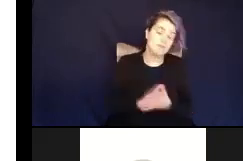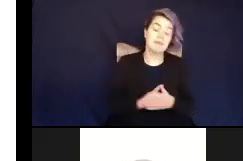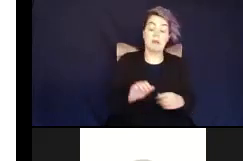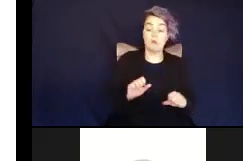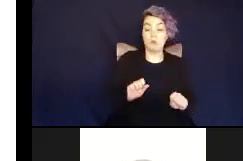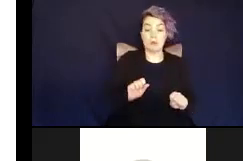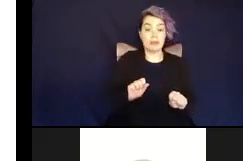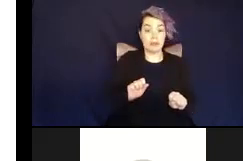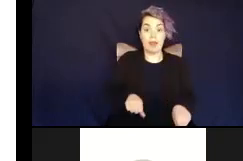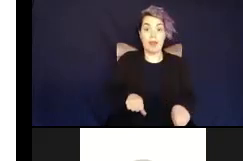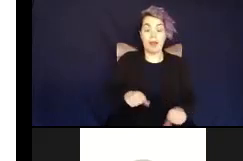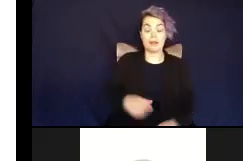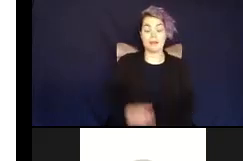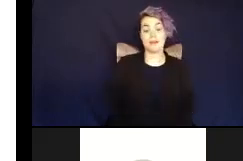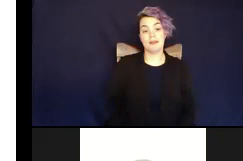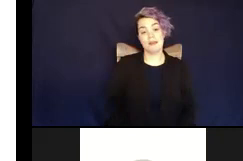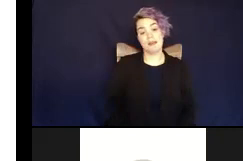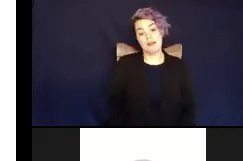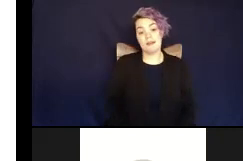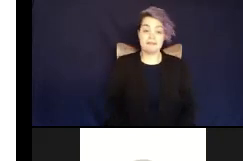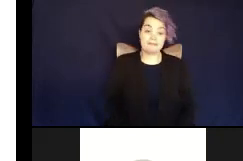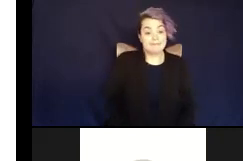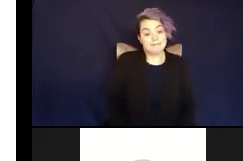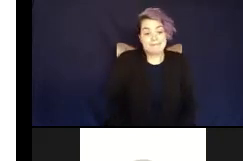been happening in a bunch of places. So